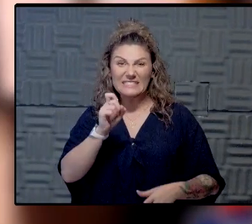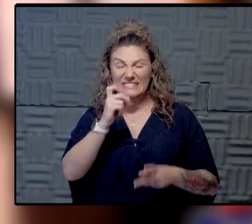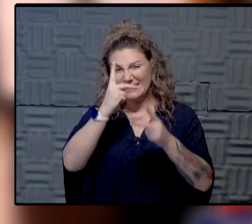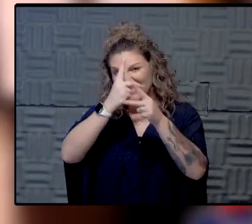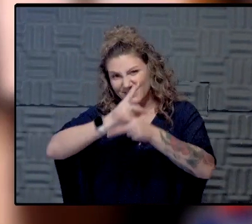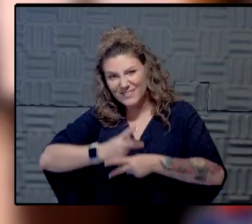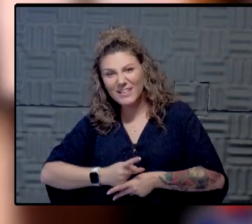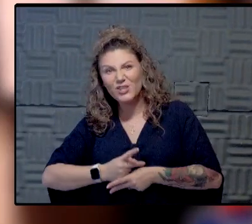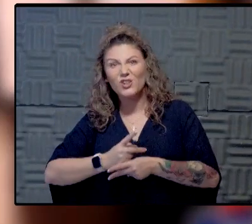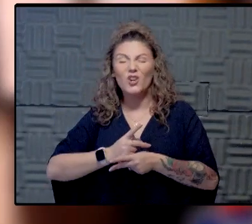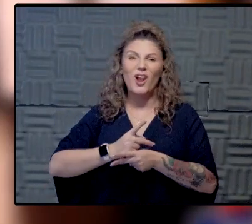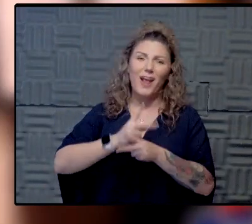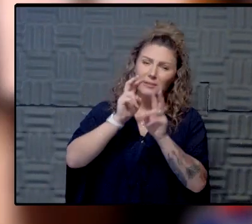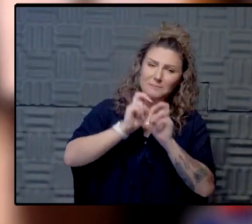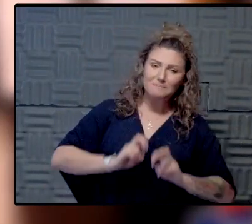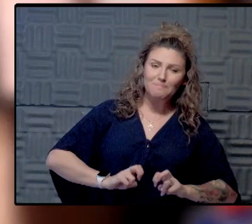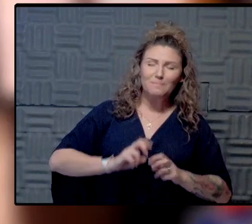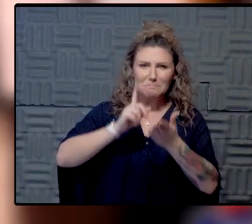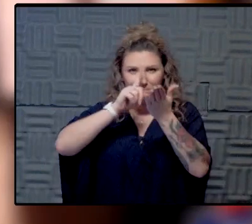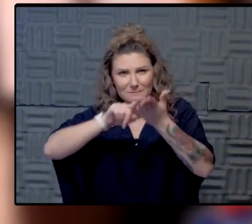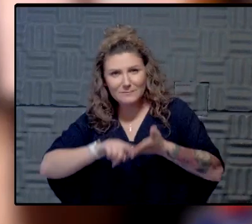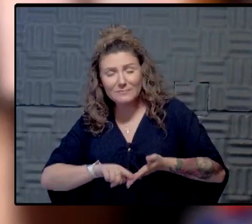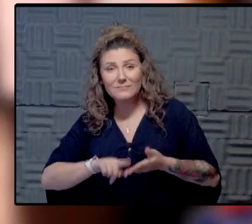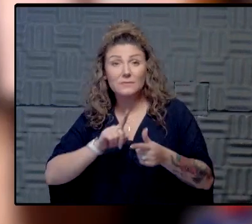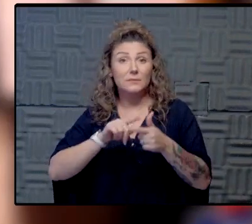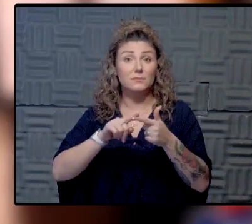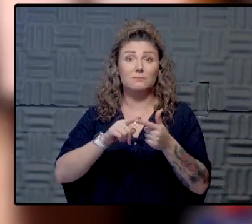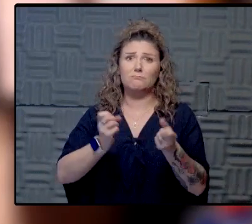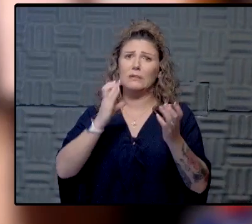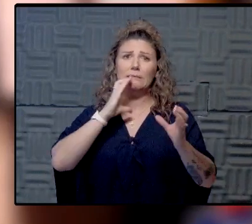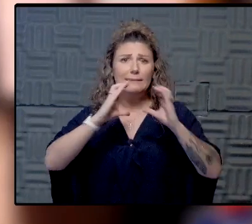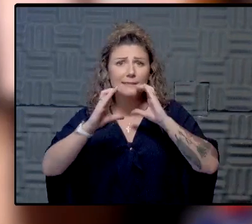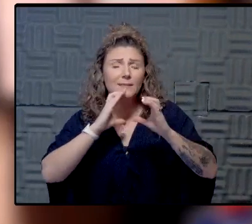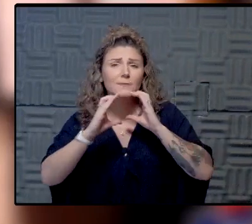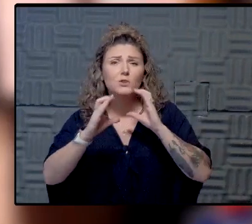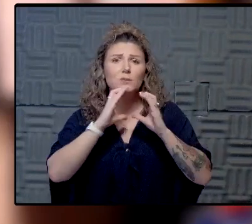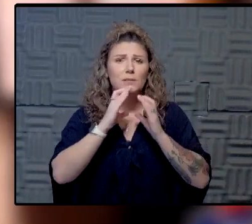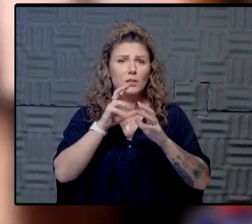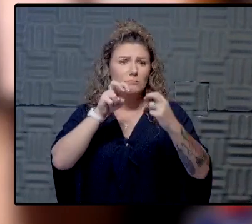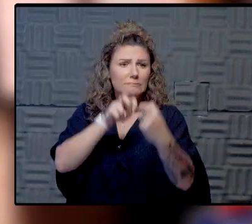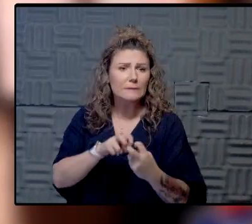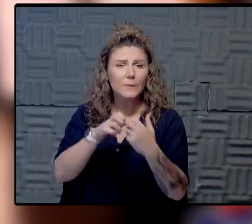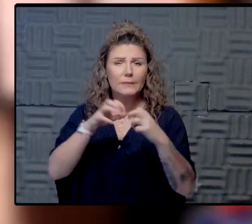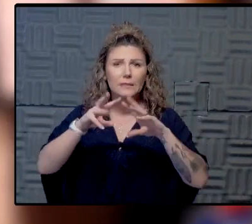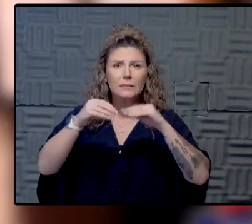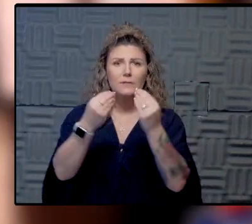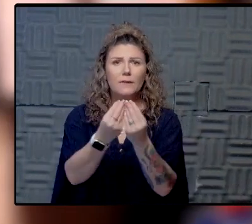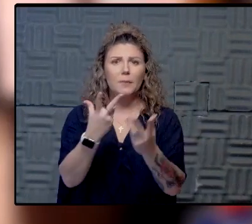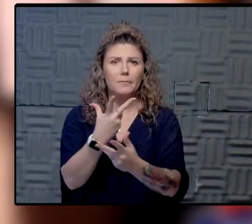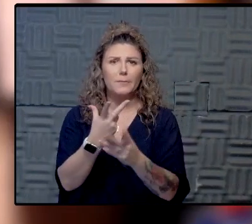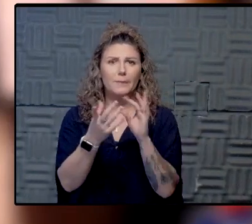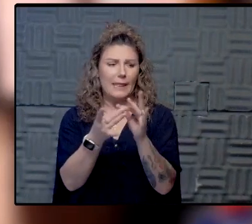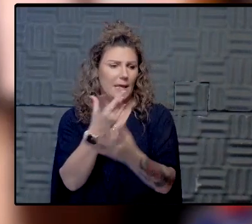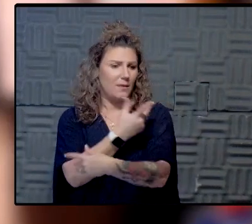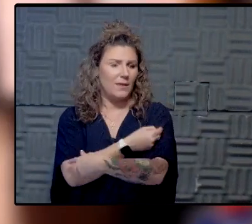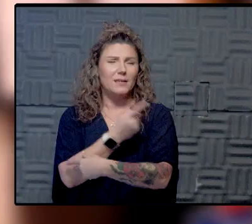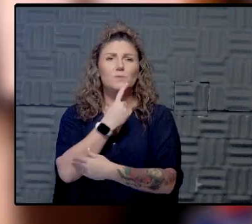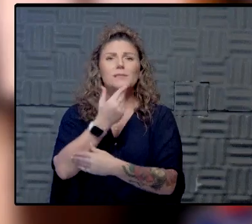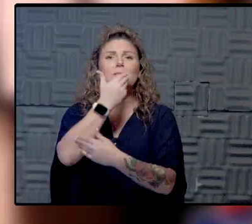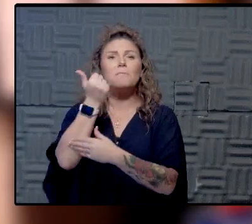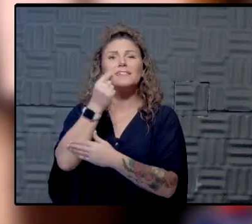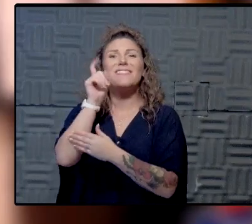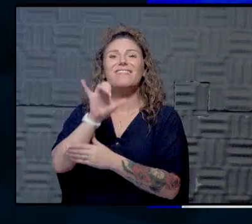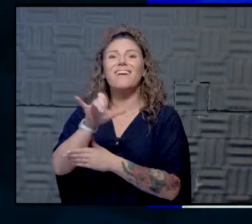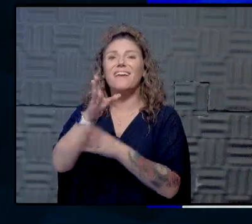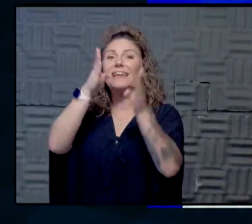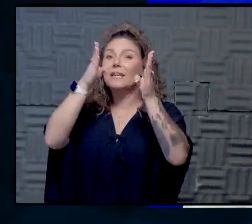through and then have lots of conversations with families, as we always do, about vaccines, about what's the best thing for that individual